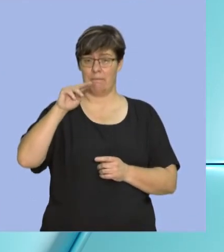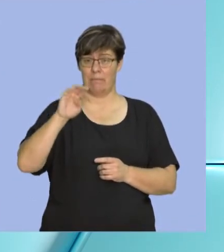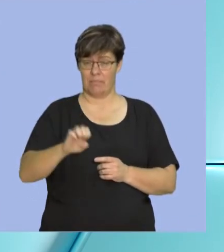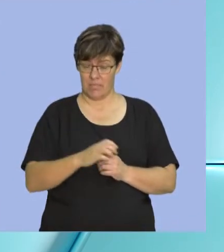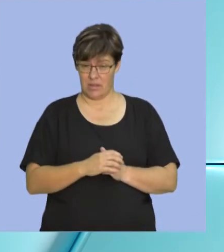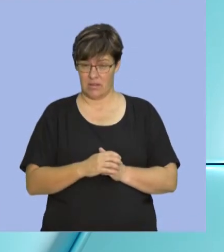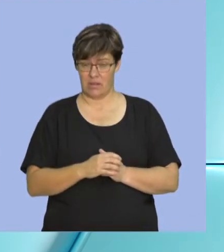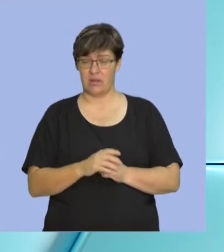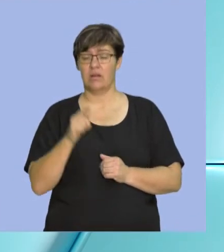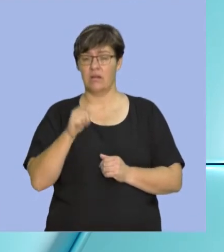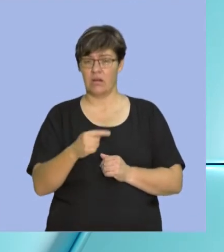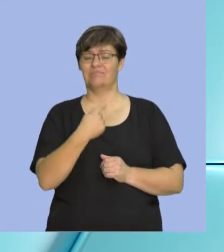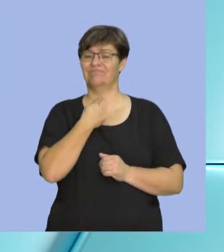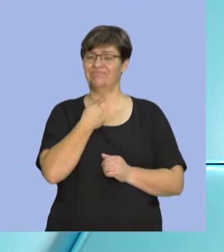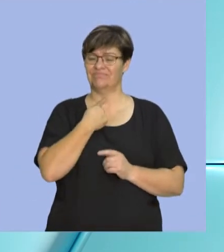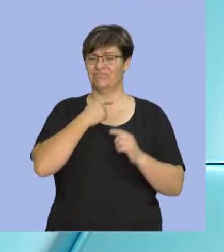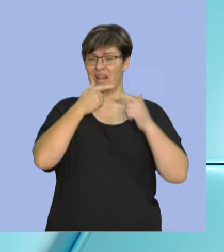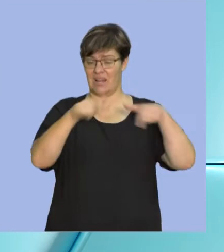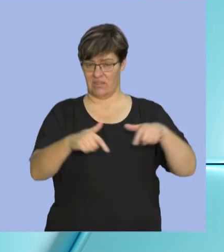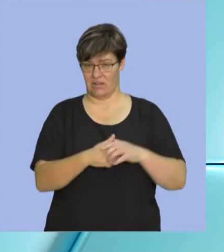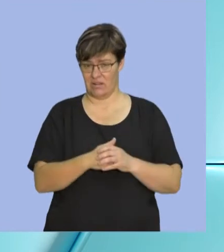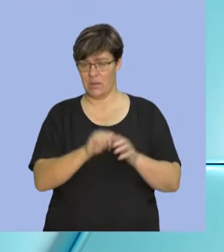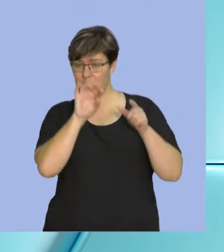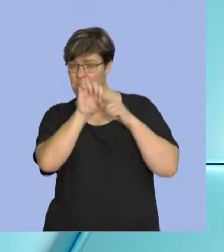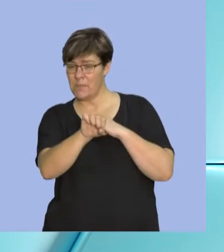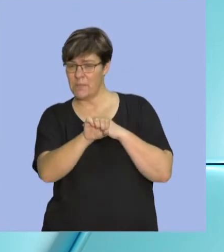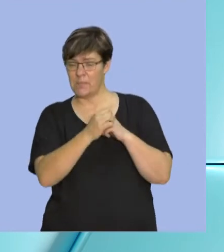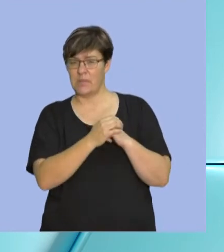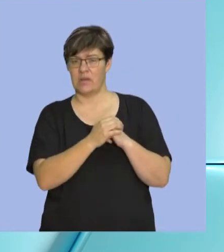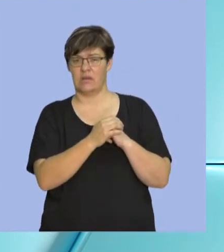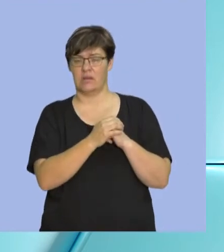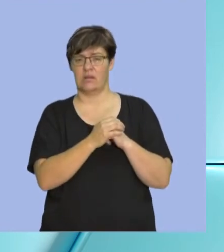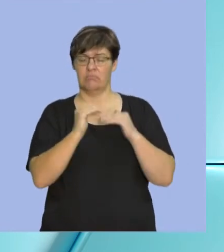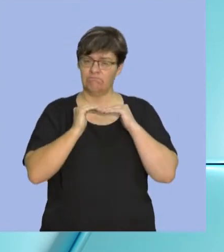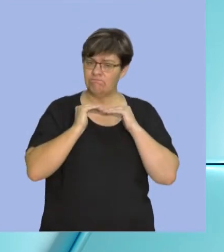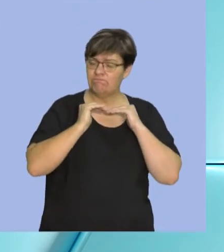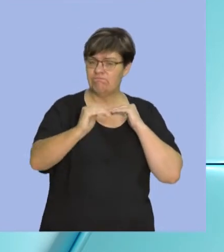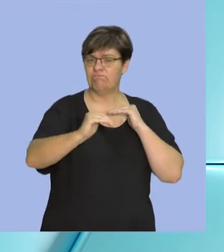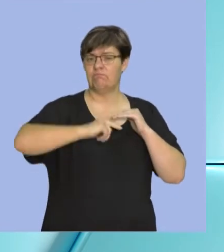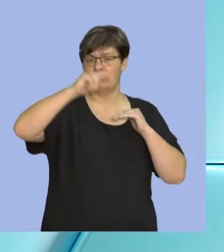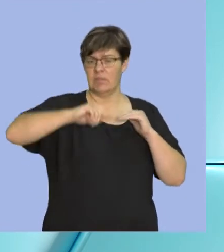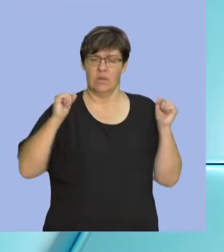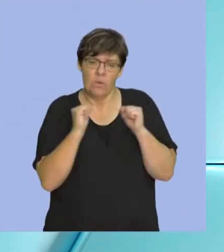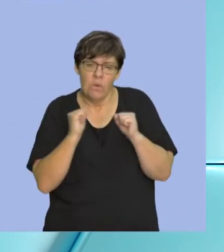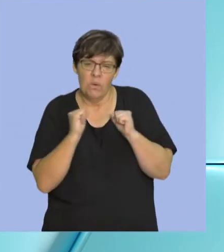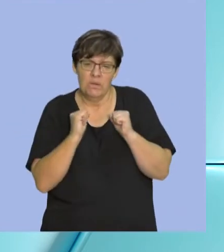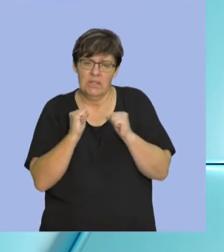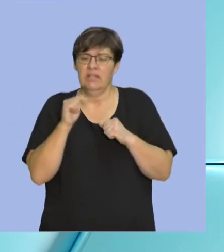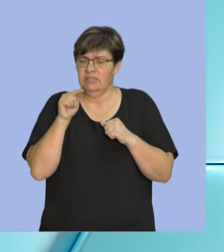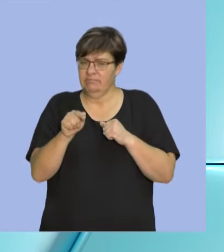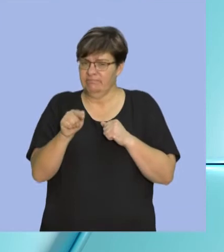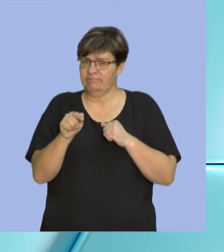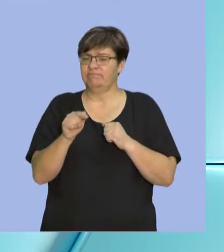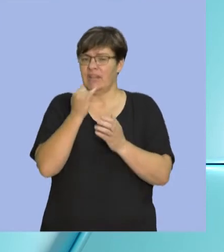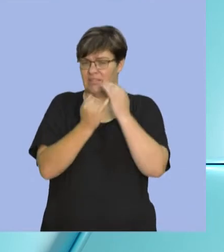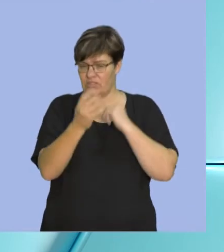with thyroxine levels, and an indication of having constant frequent shivering could indicate that this individual is